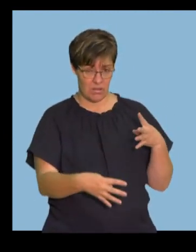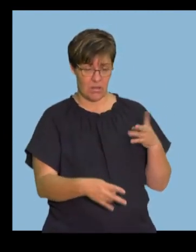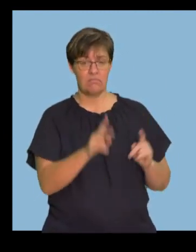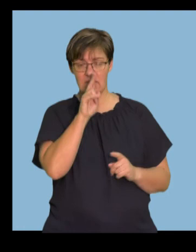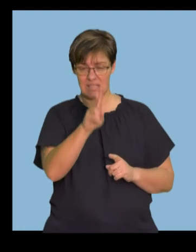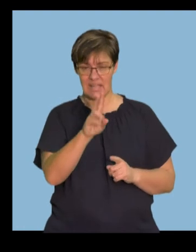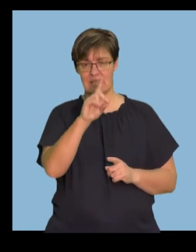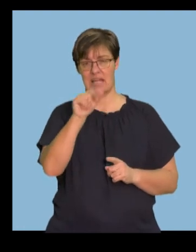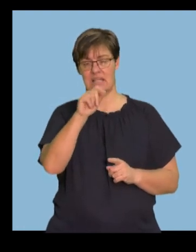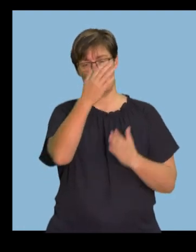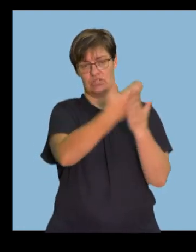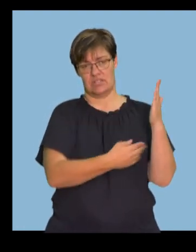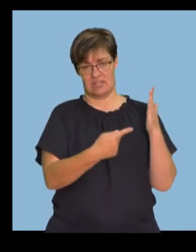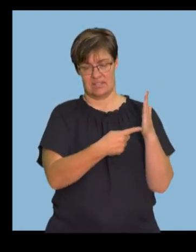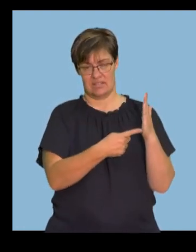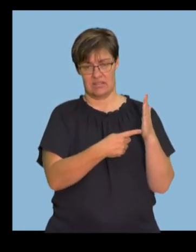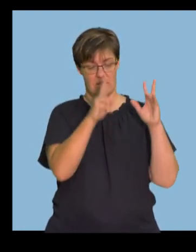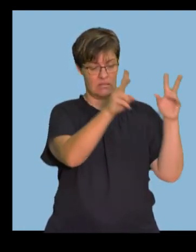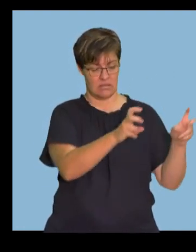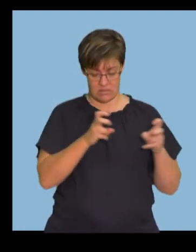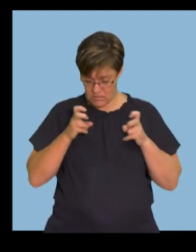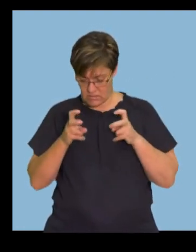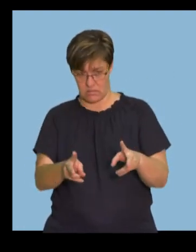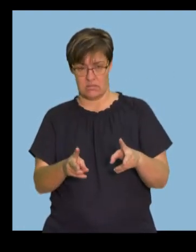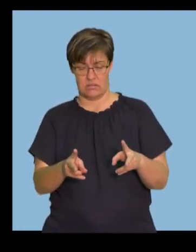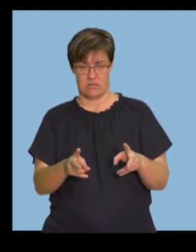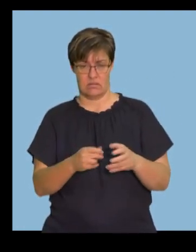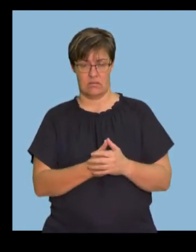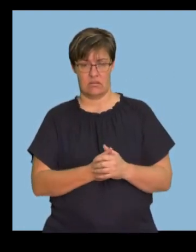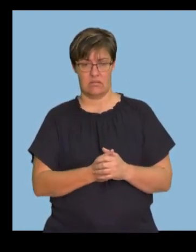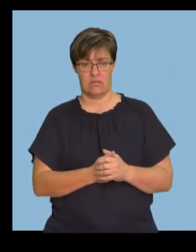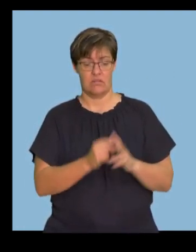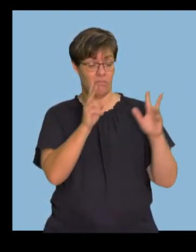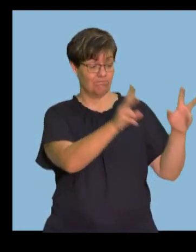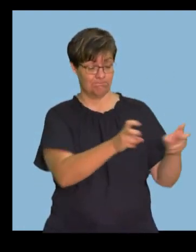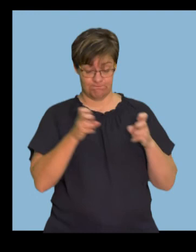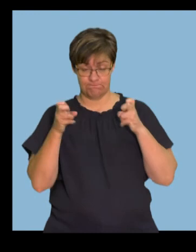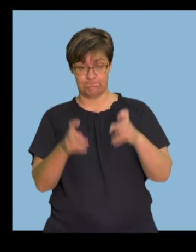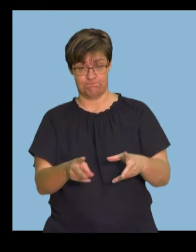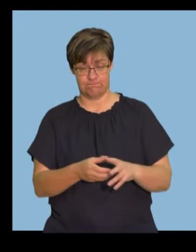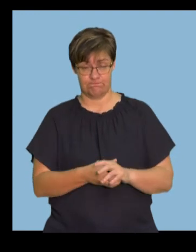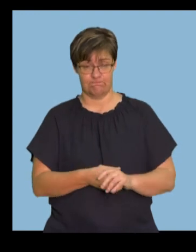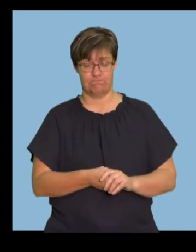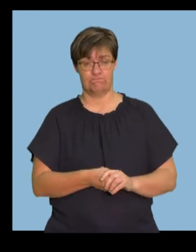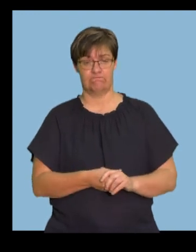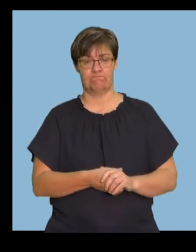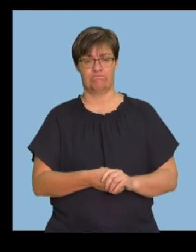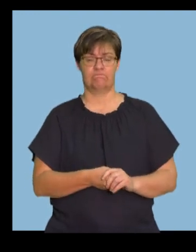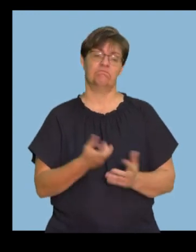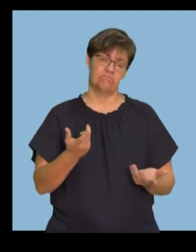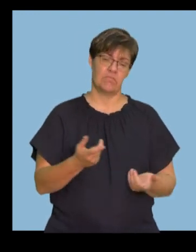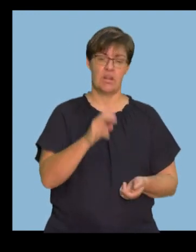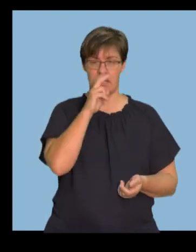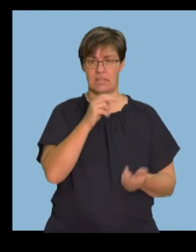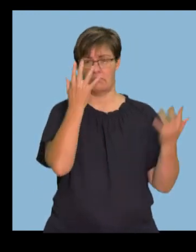relevant formula, refer to the data sheet, make sure that you copy the formula as it is. Now, speaking of copying the formula, it's